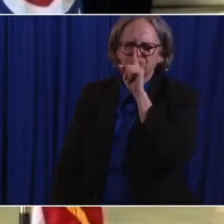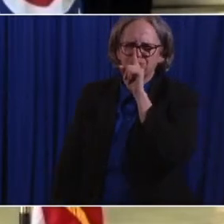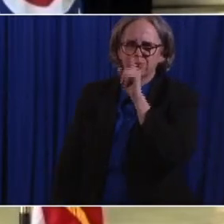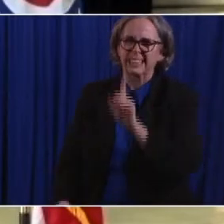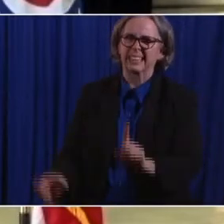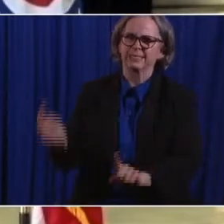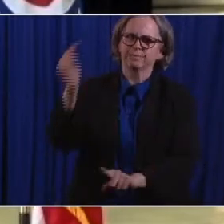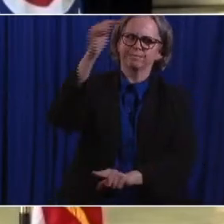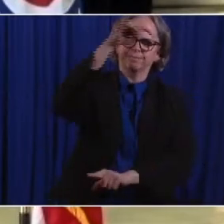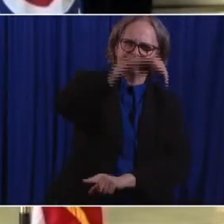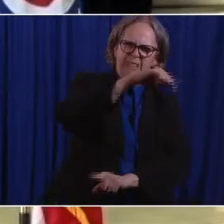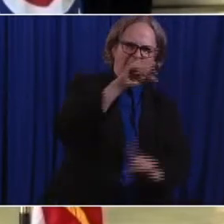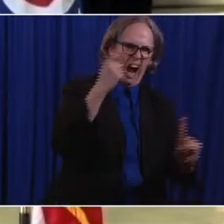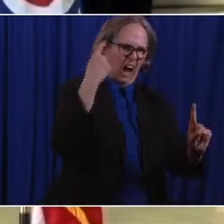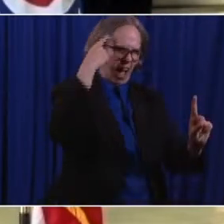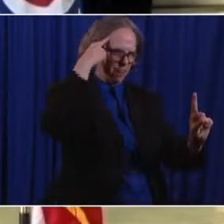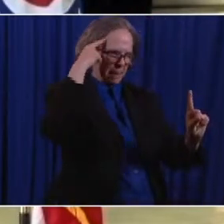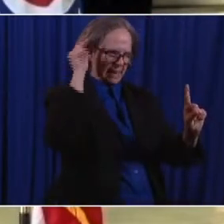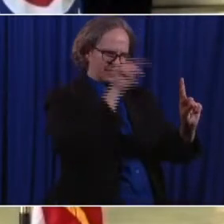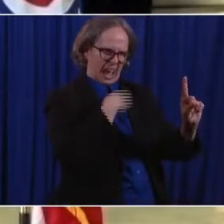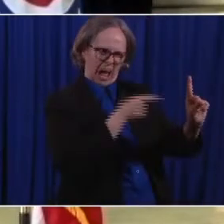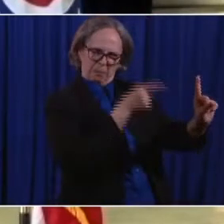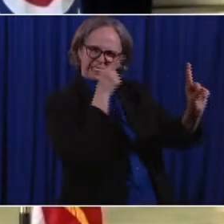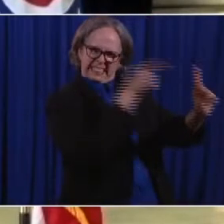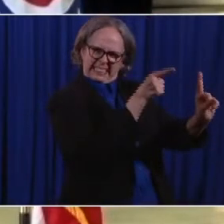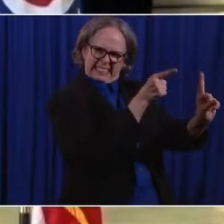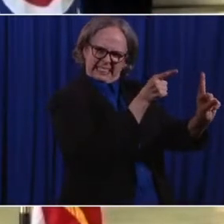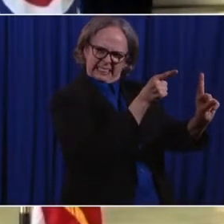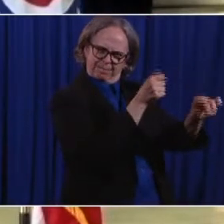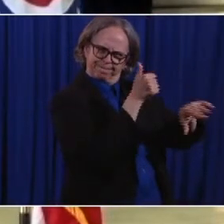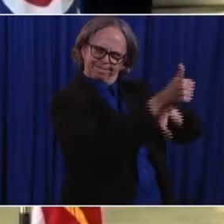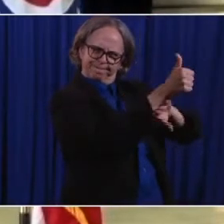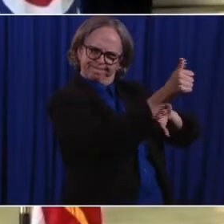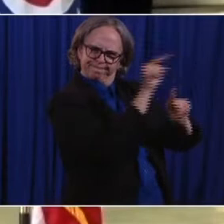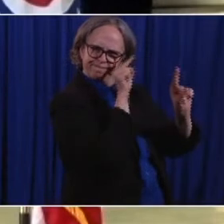government. And so I will use this